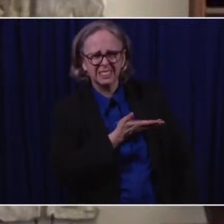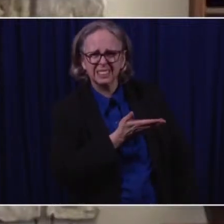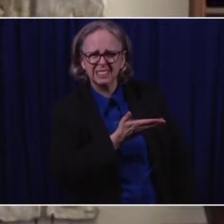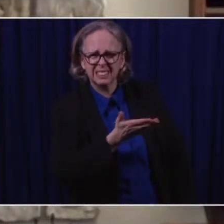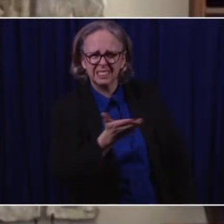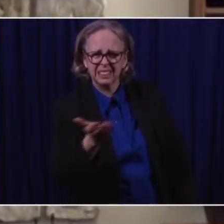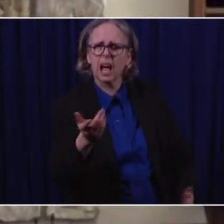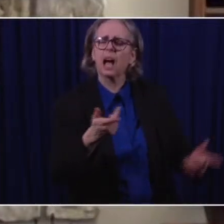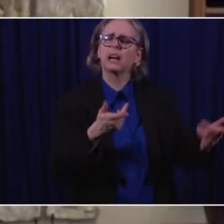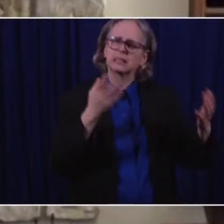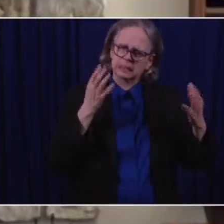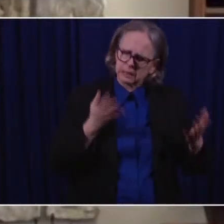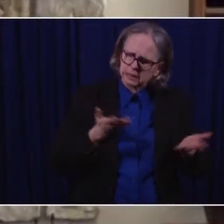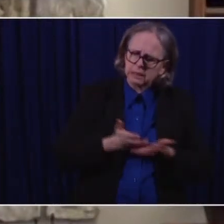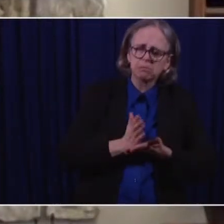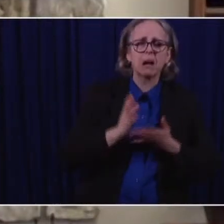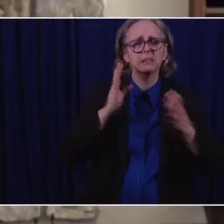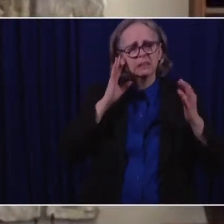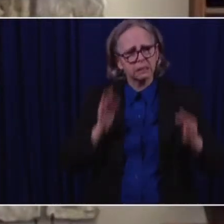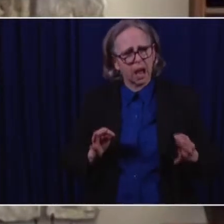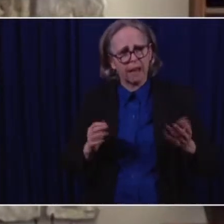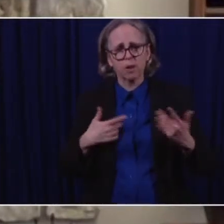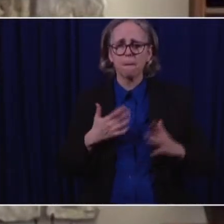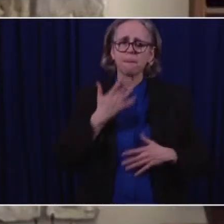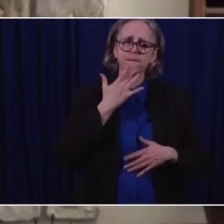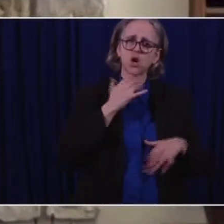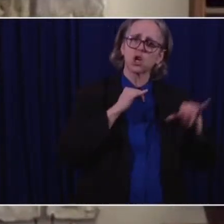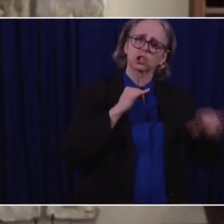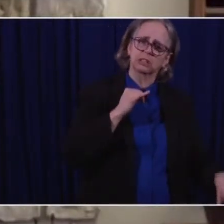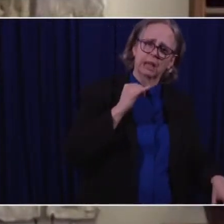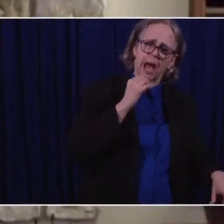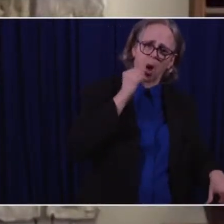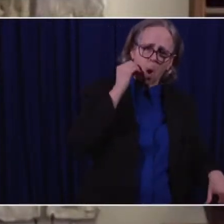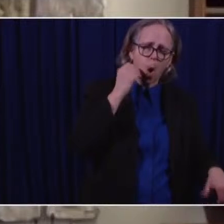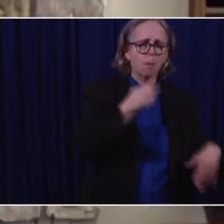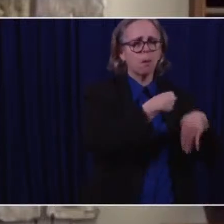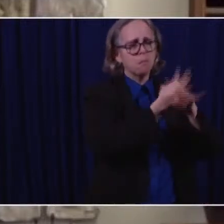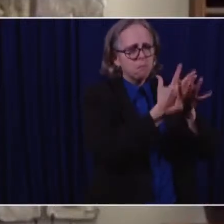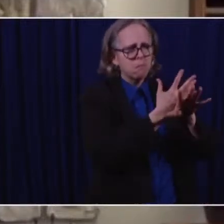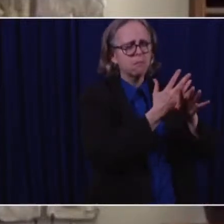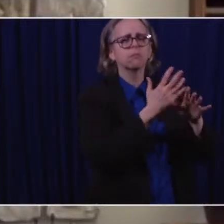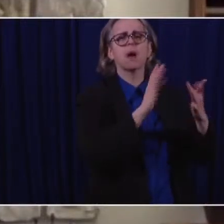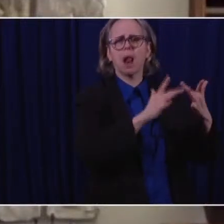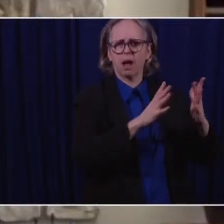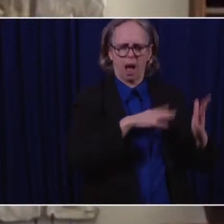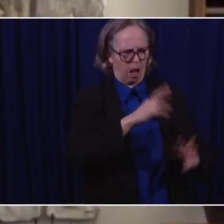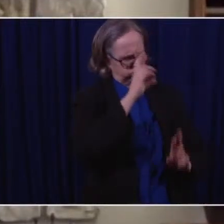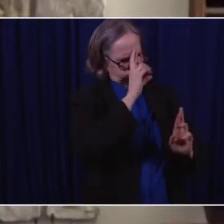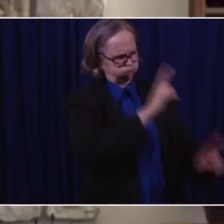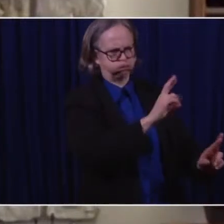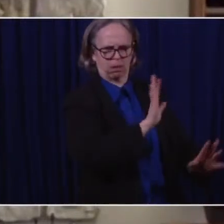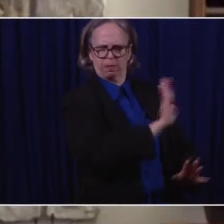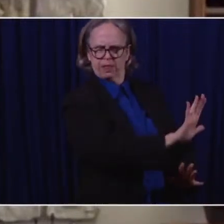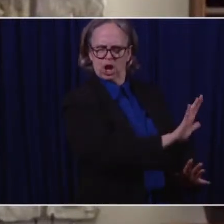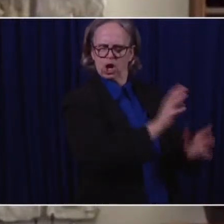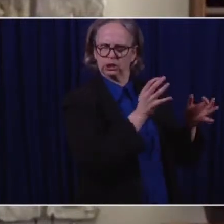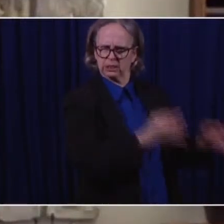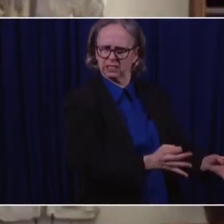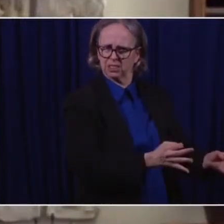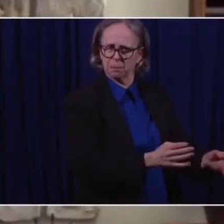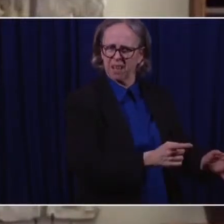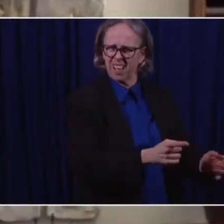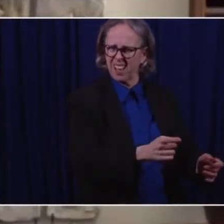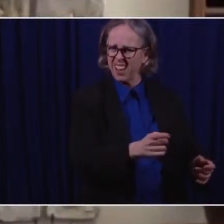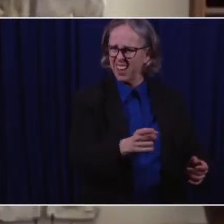We respect that. But I would hope that these schools would look at this and say, this